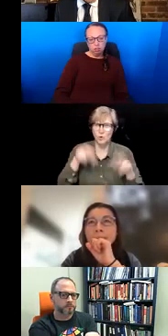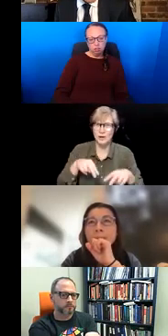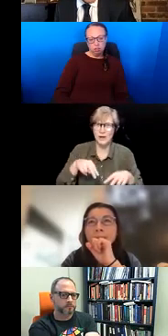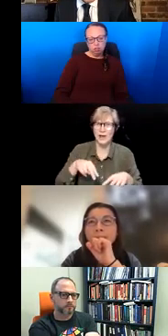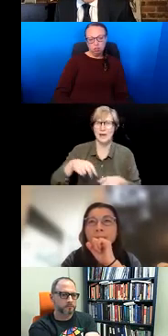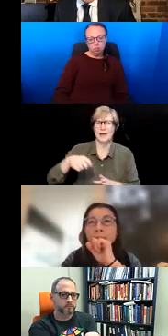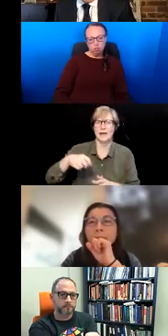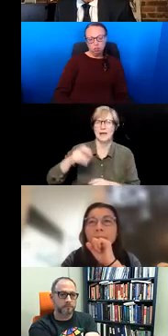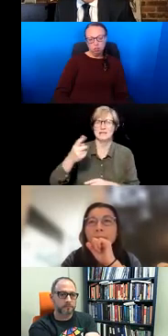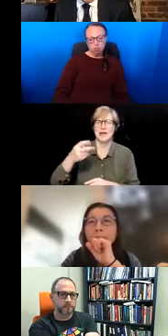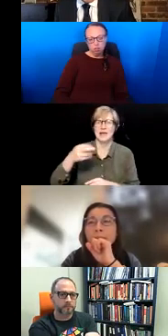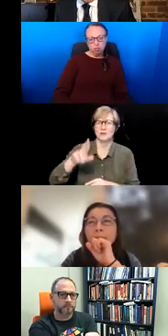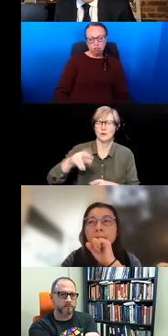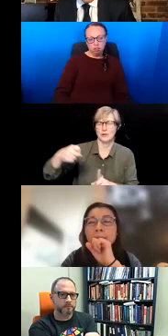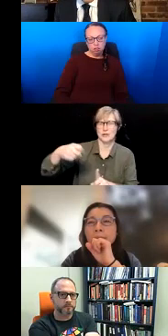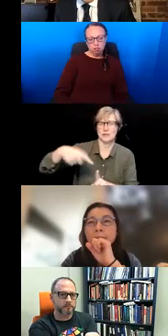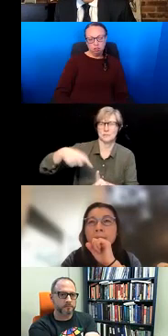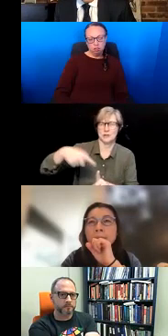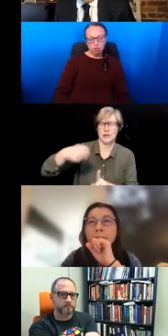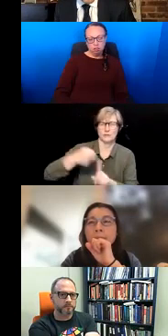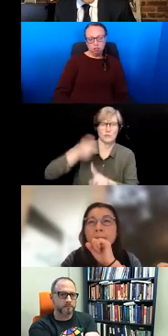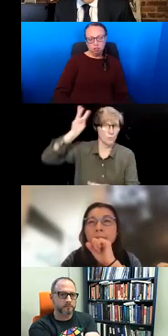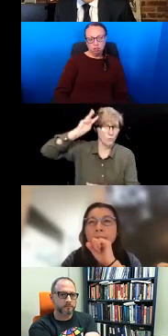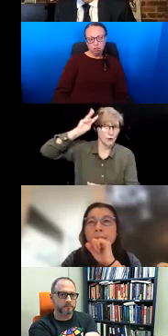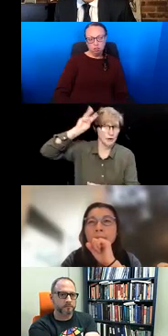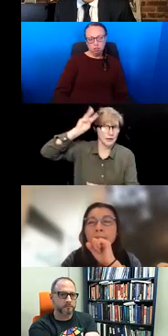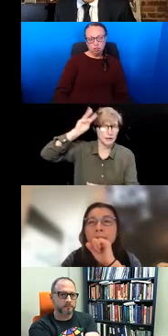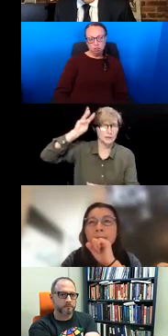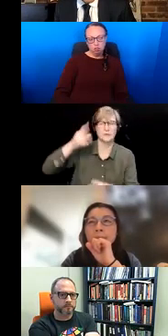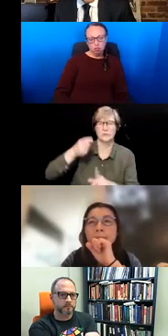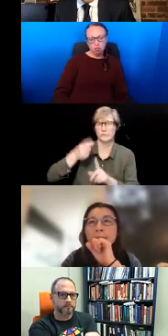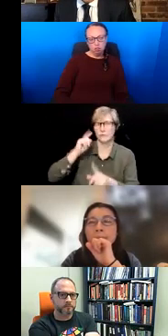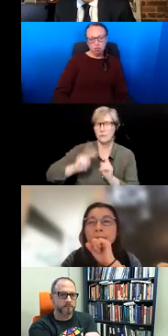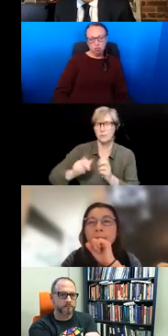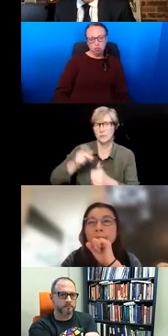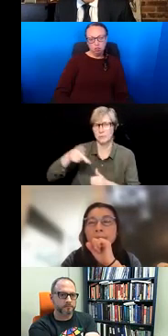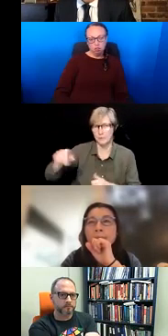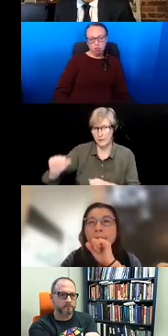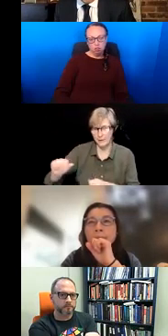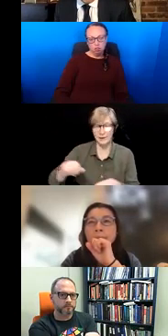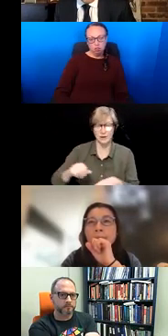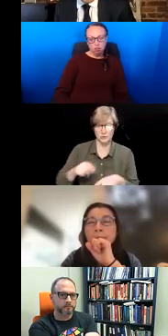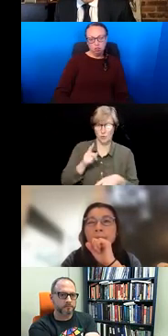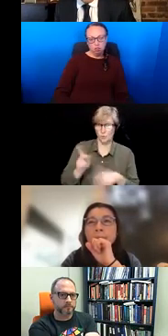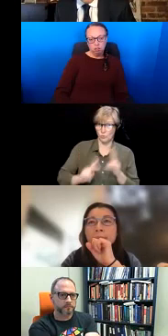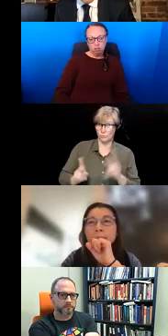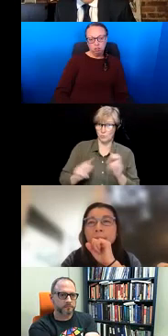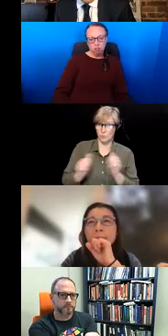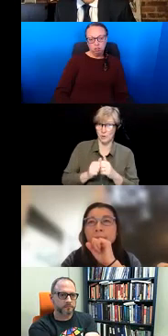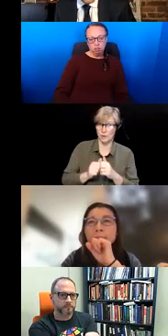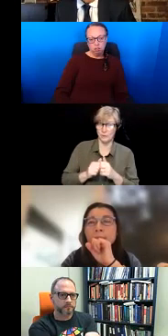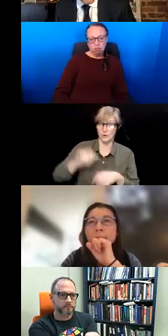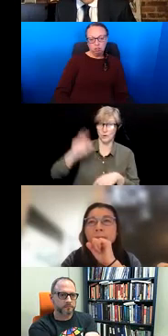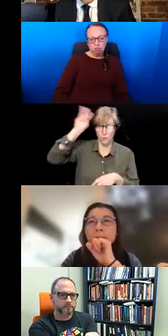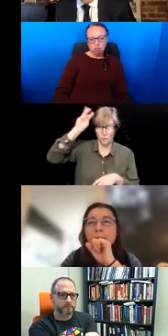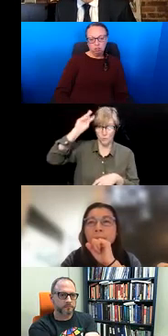over Wernicke's area in patients with chronic aphasia, demonstrating that in those individuals, you can improve measures of comprehension, at